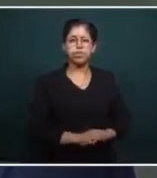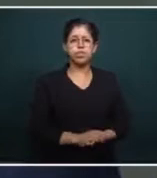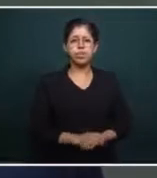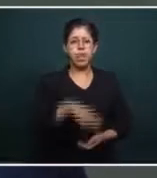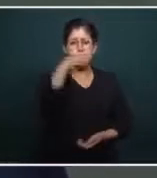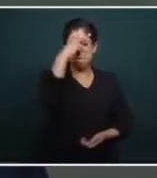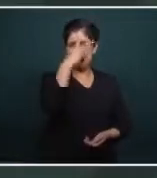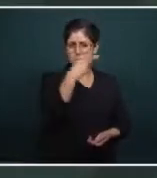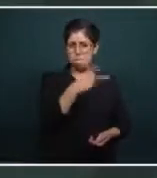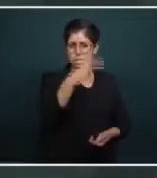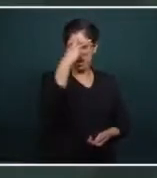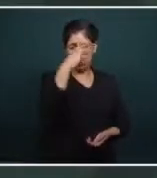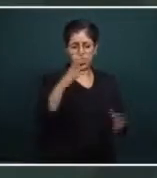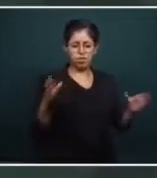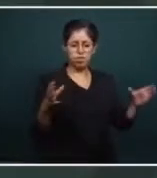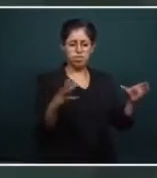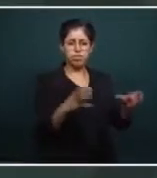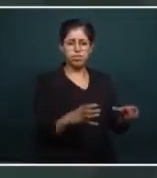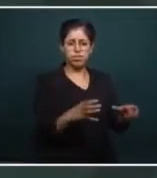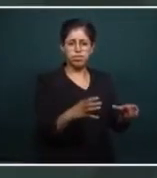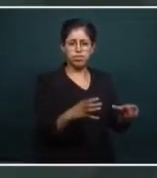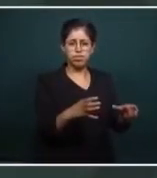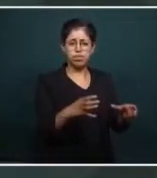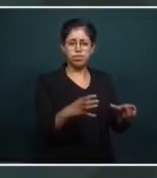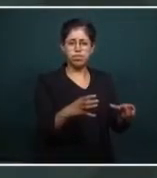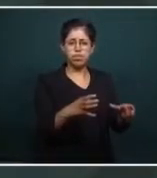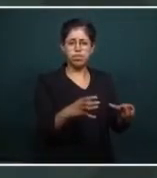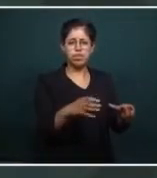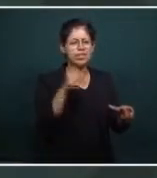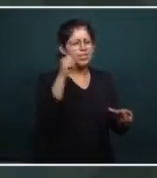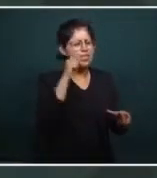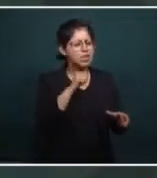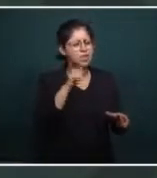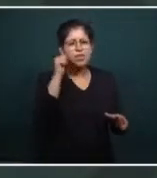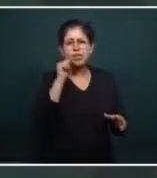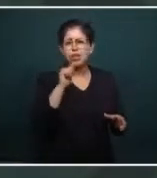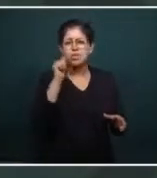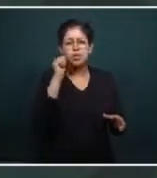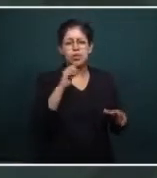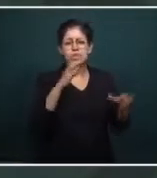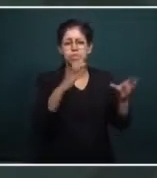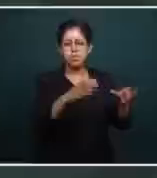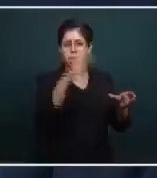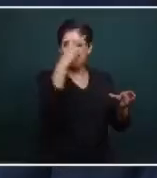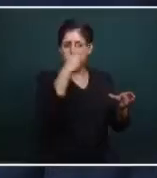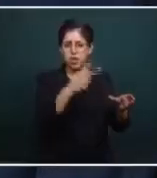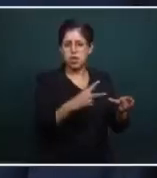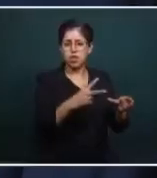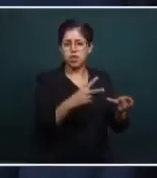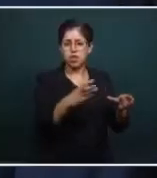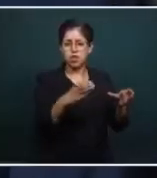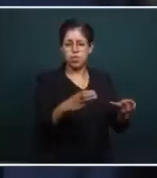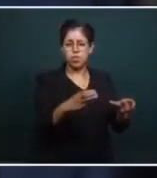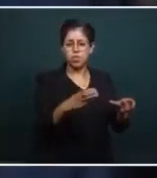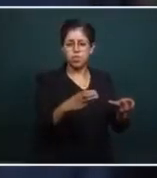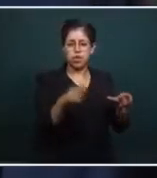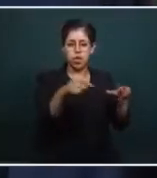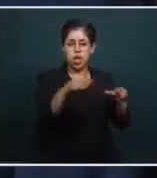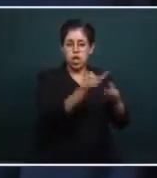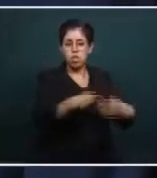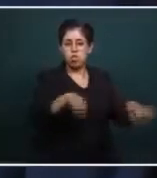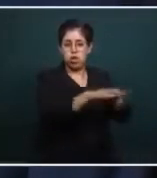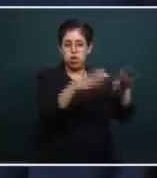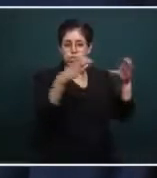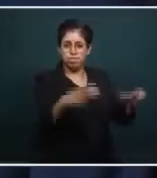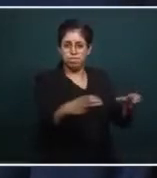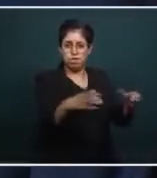México Mexico always será will be nuestra prioridad.